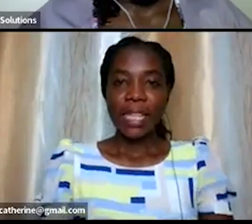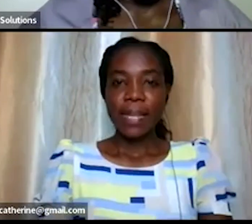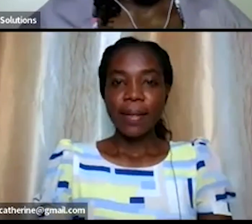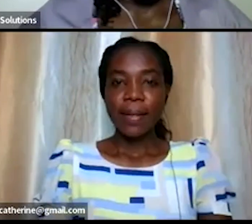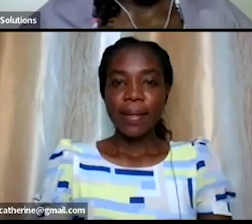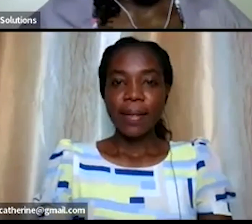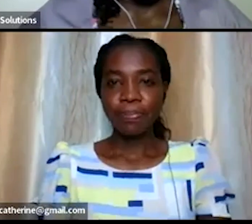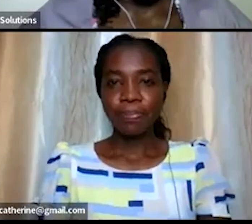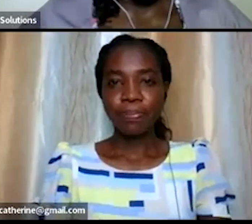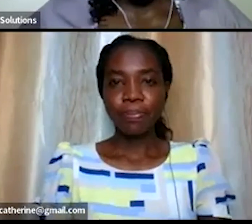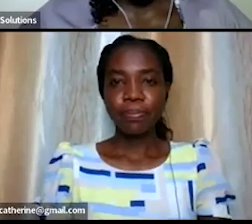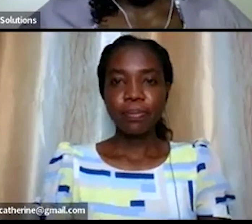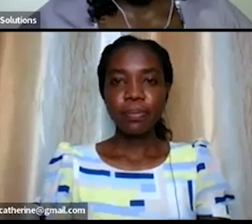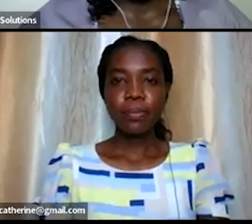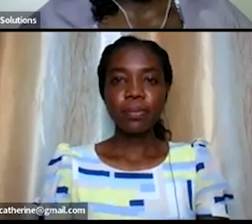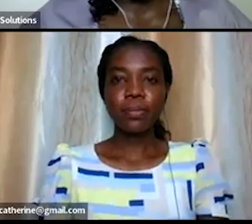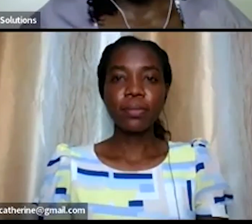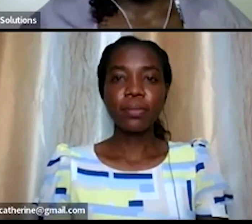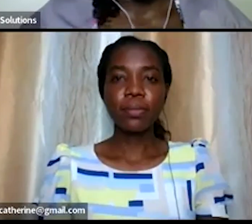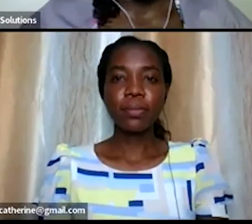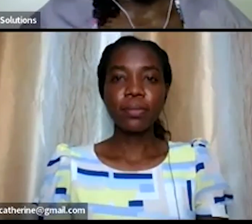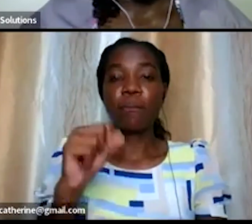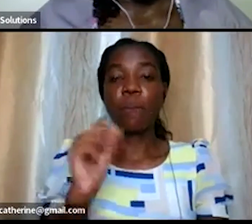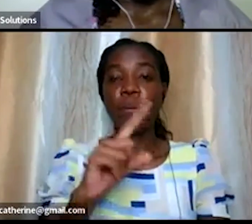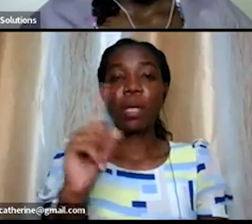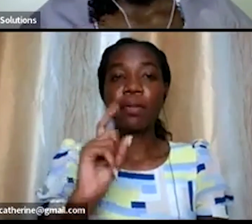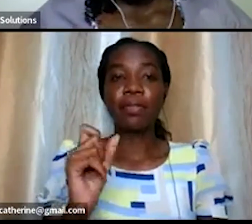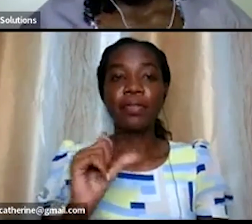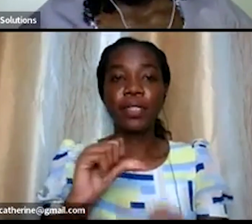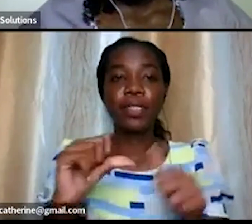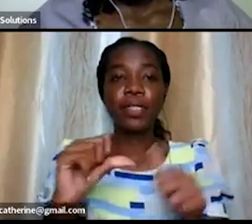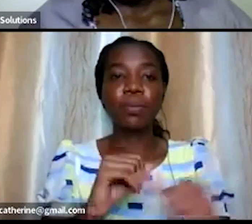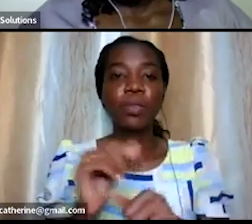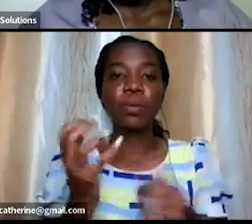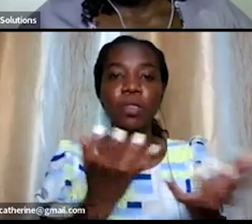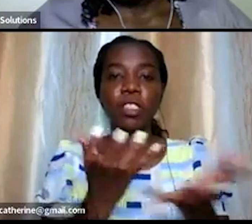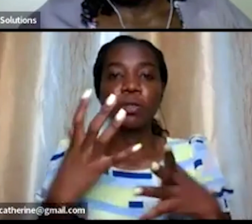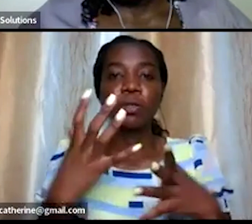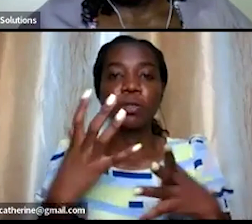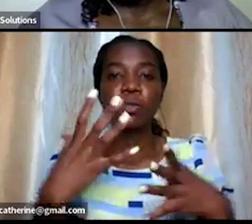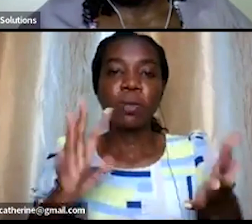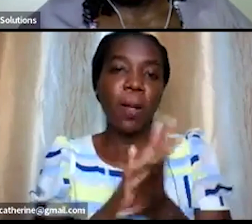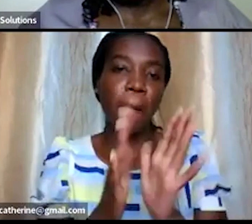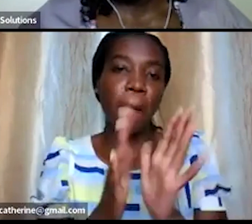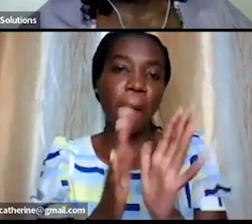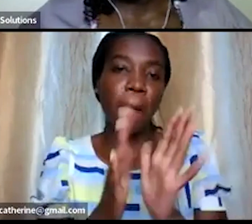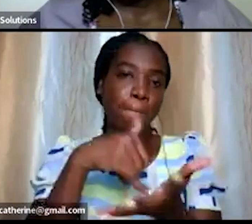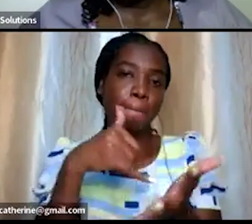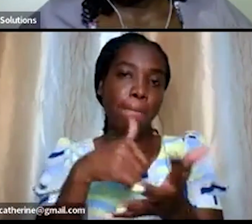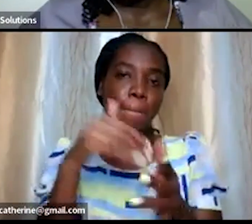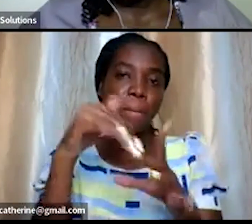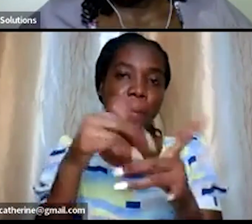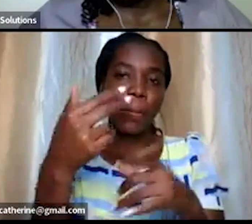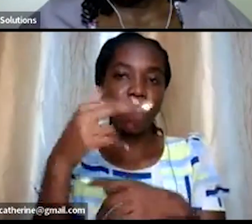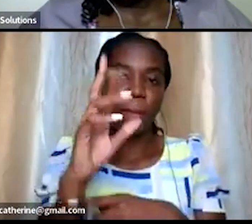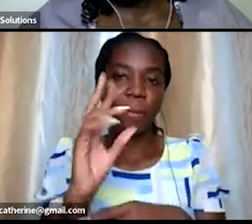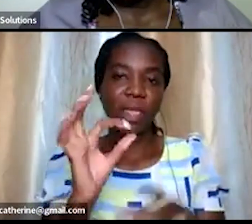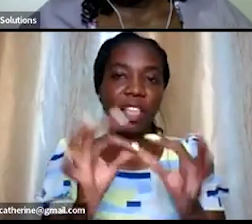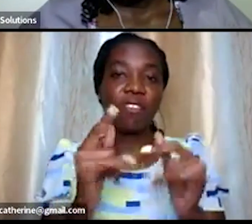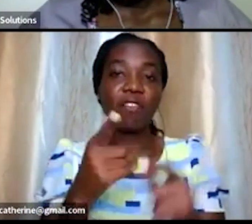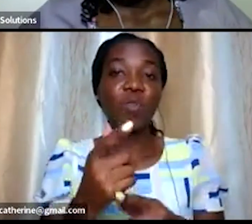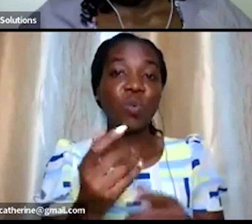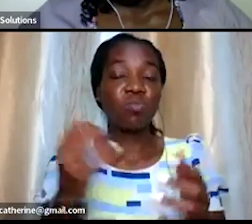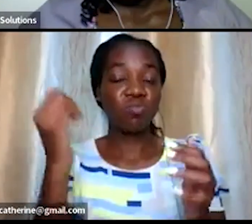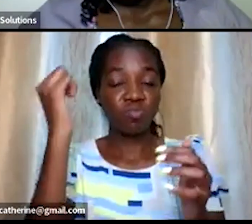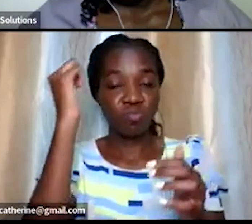Grace, yes, the question about business people being part of HR. If you